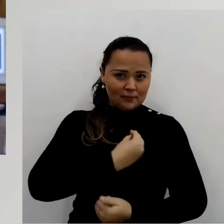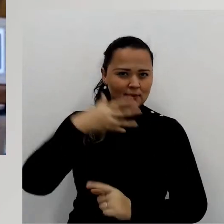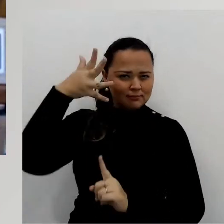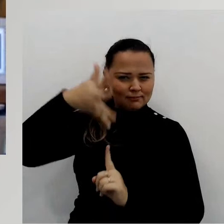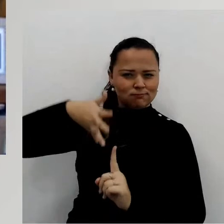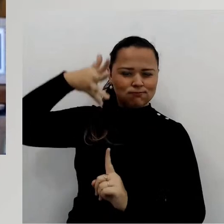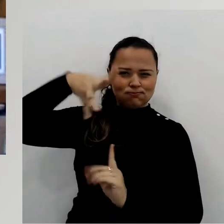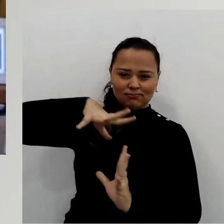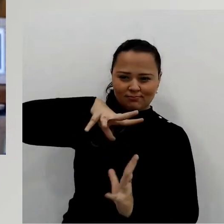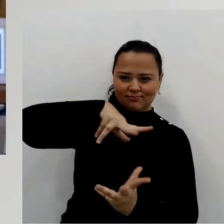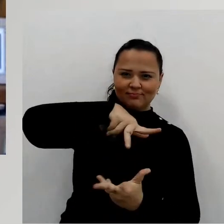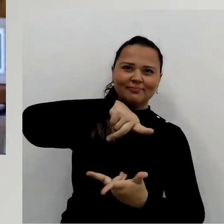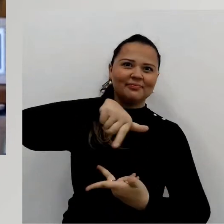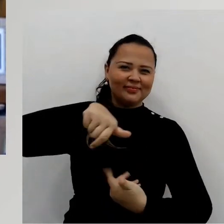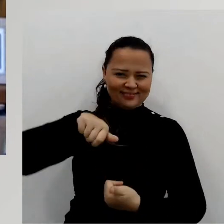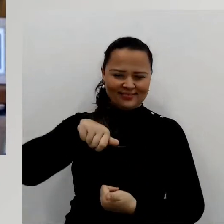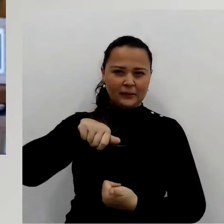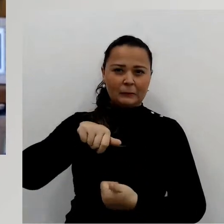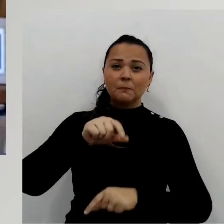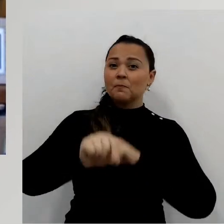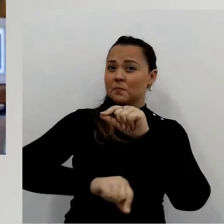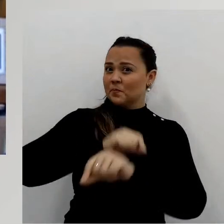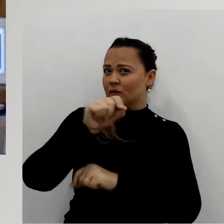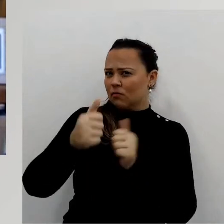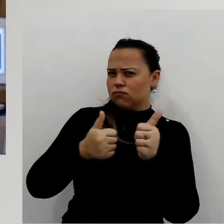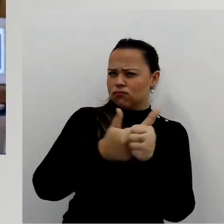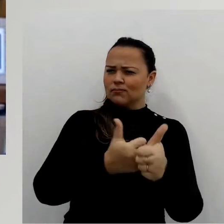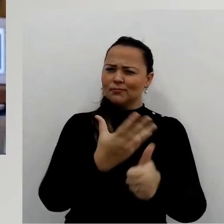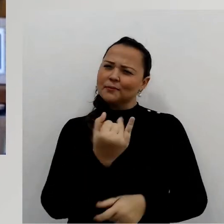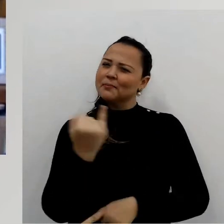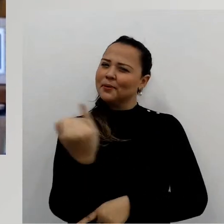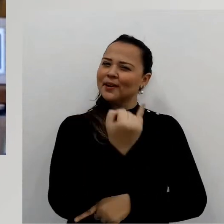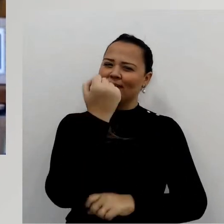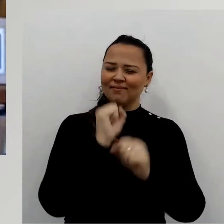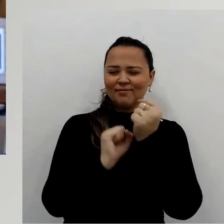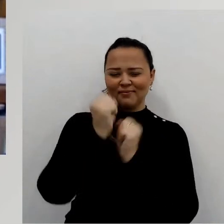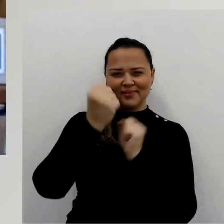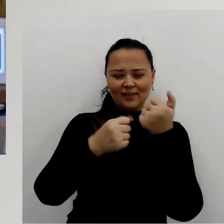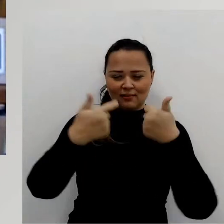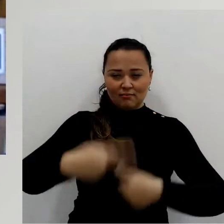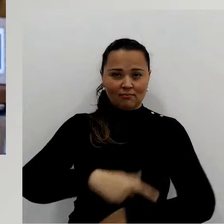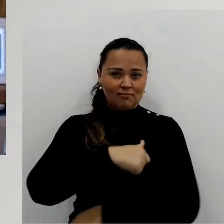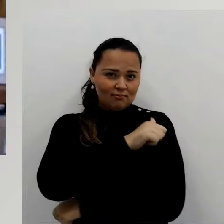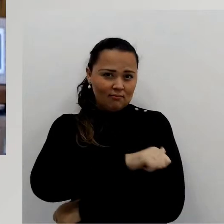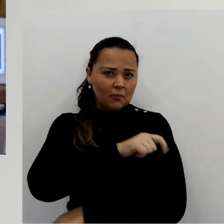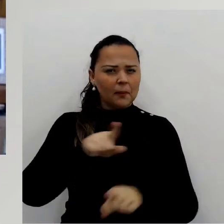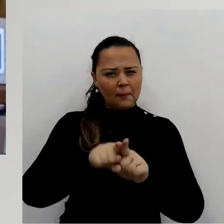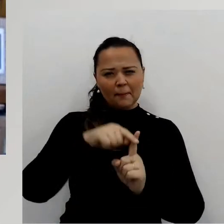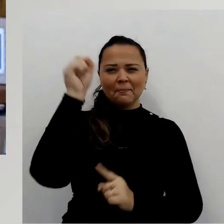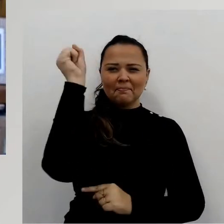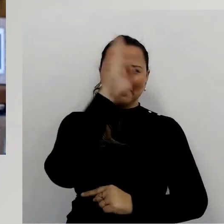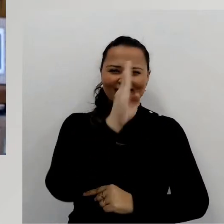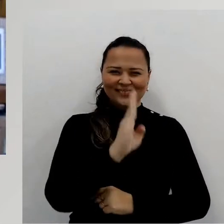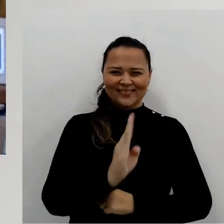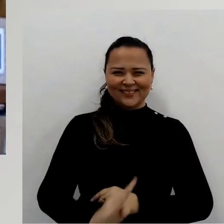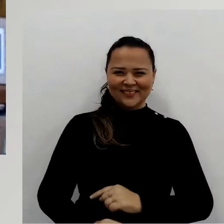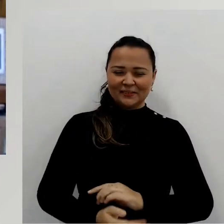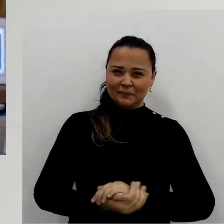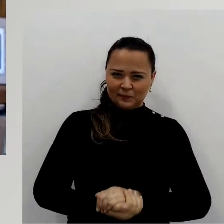opening session of this international event of such an important segment in the Brazilian